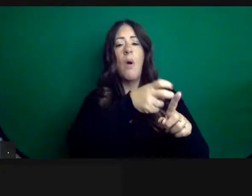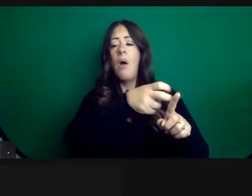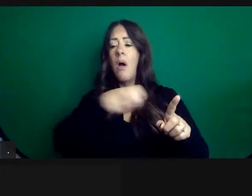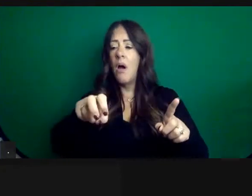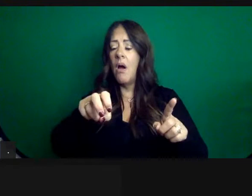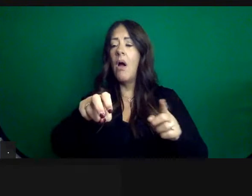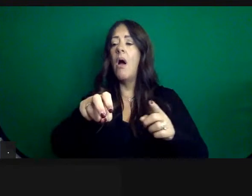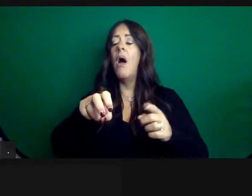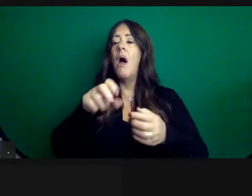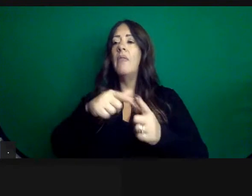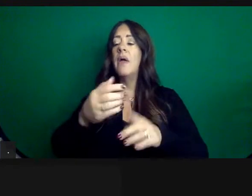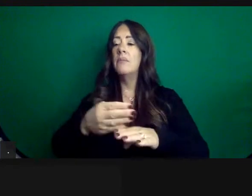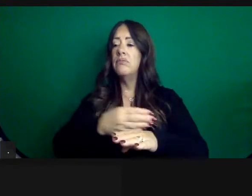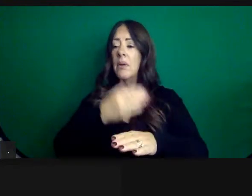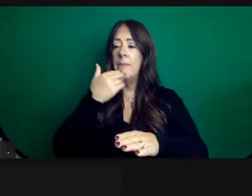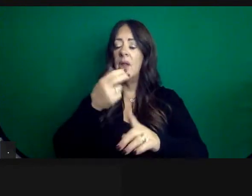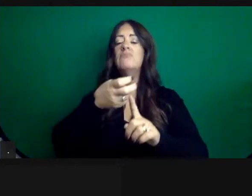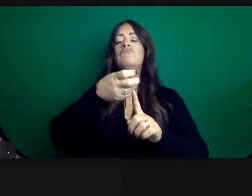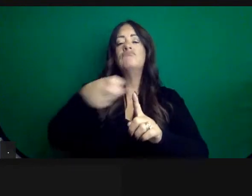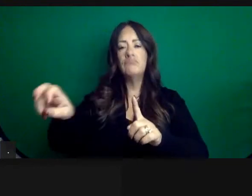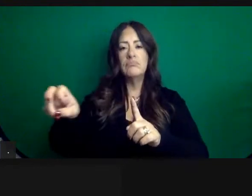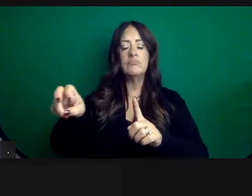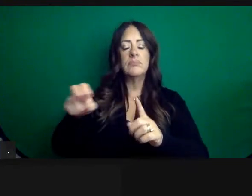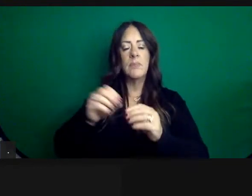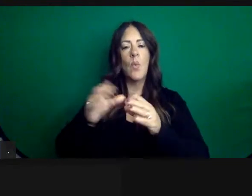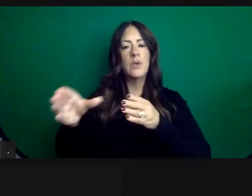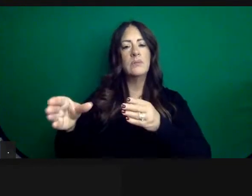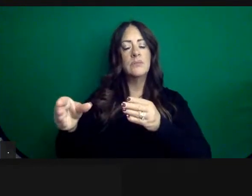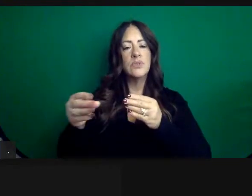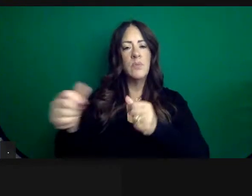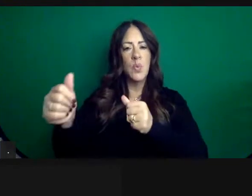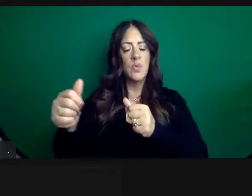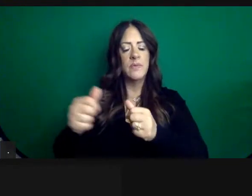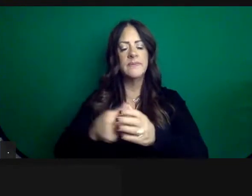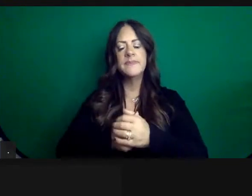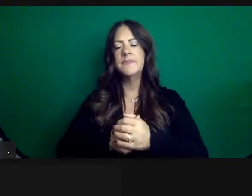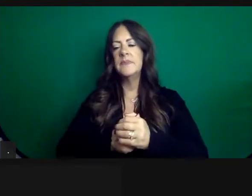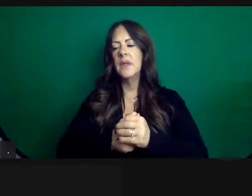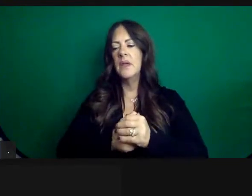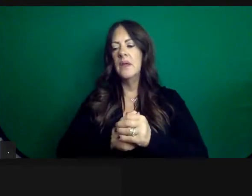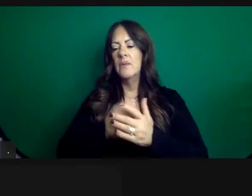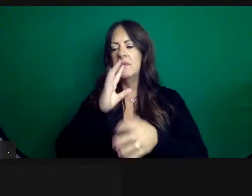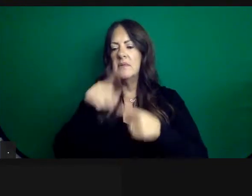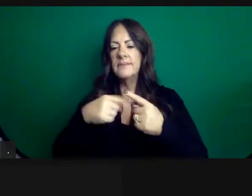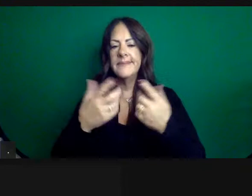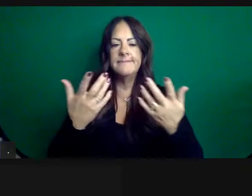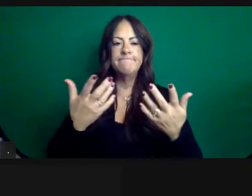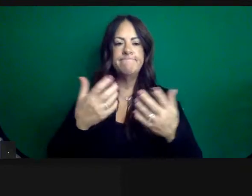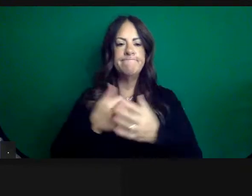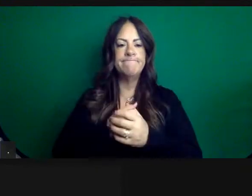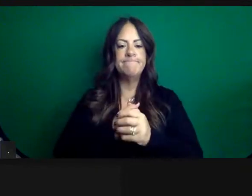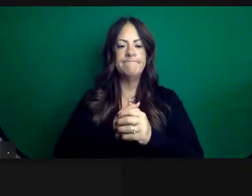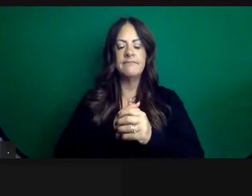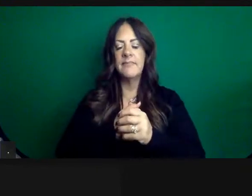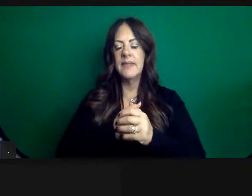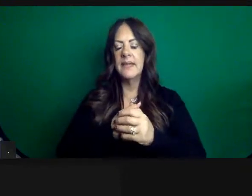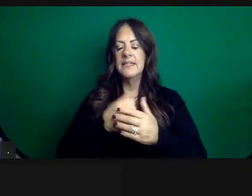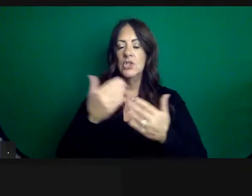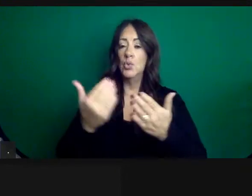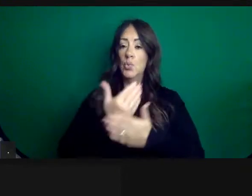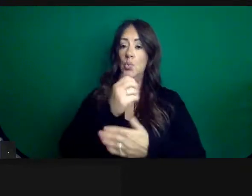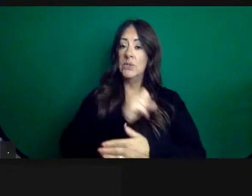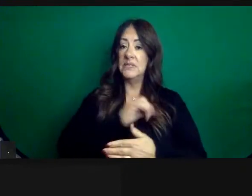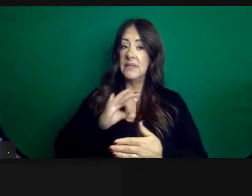happens immediately. Many of the different efforts that we talked about, getting staff into the state, not just staff for